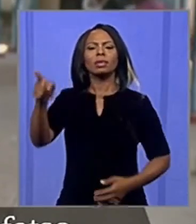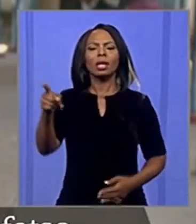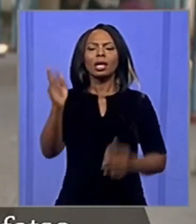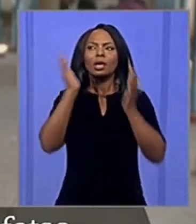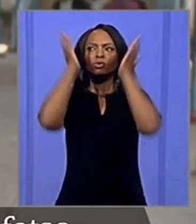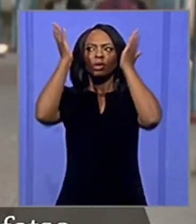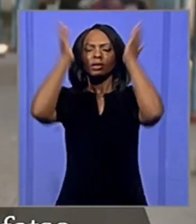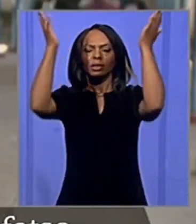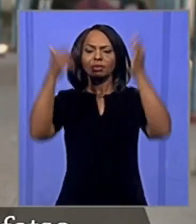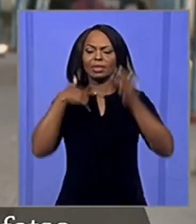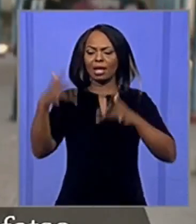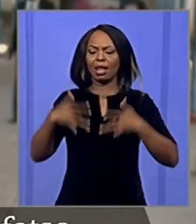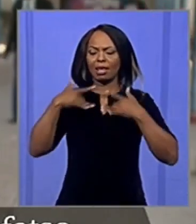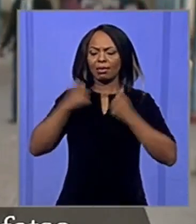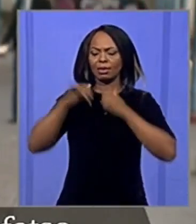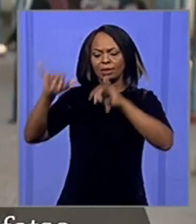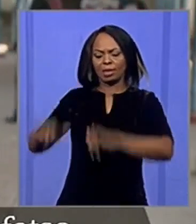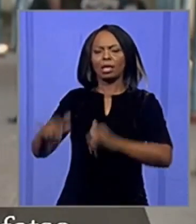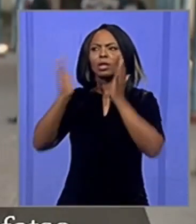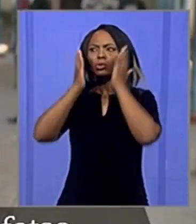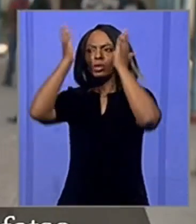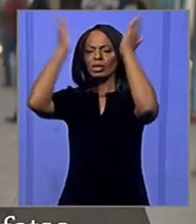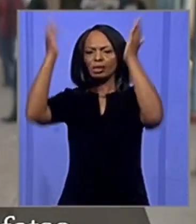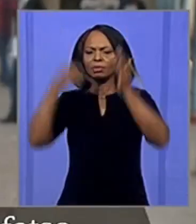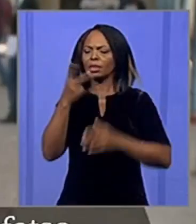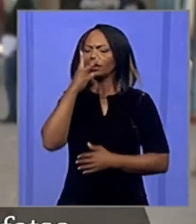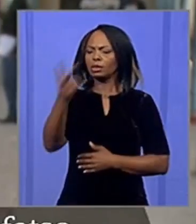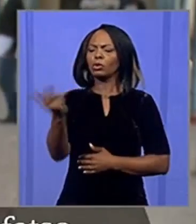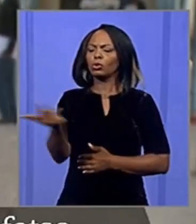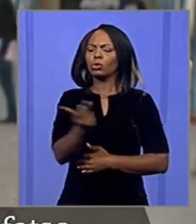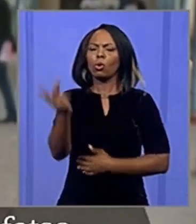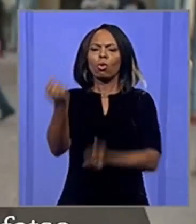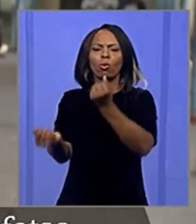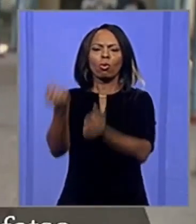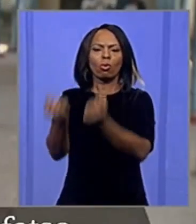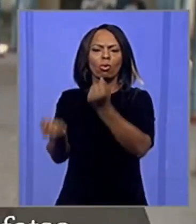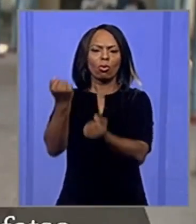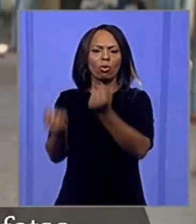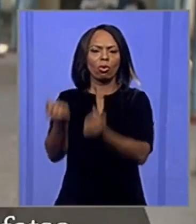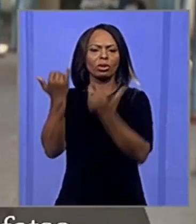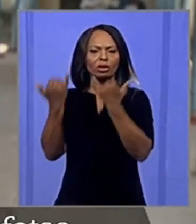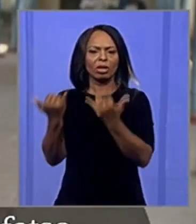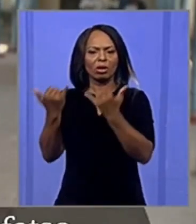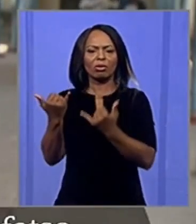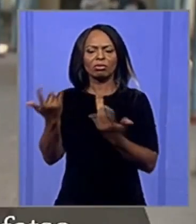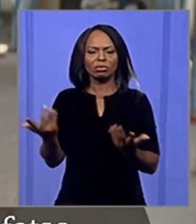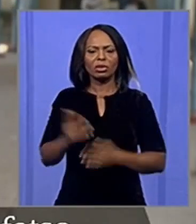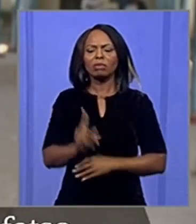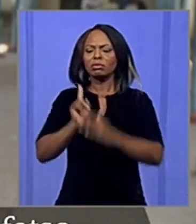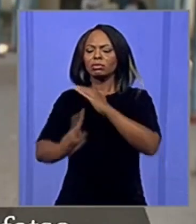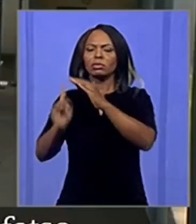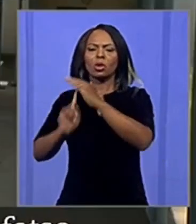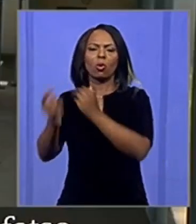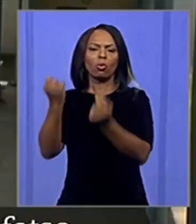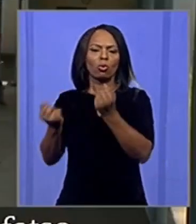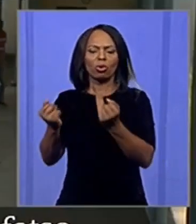so I have seen them that they are in court now, going for a trial or whatever that is